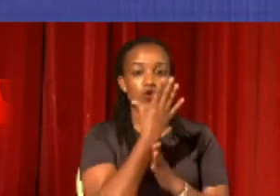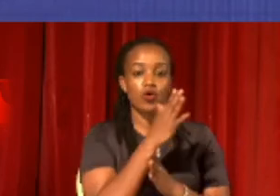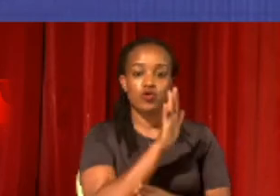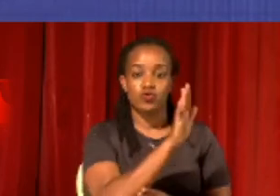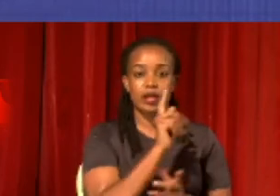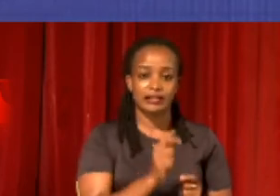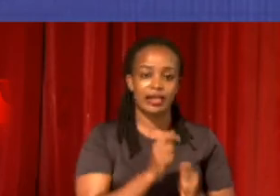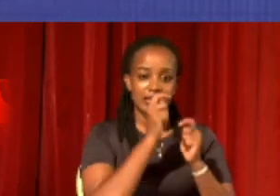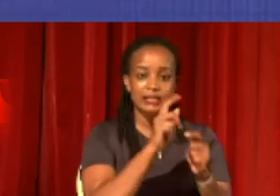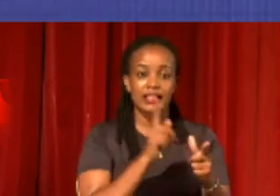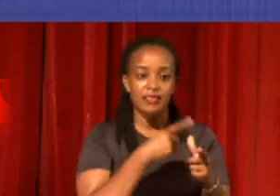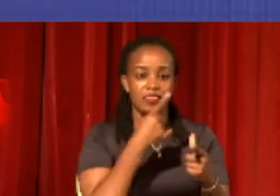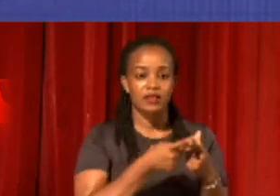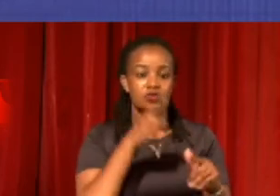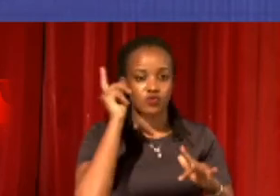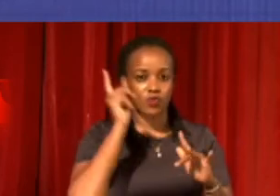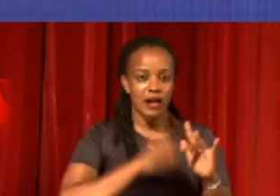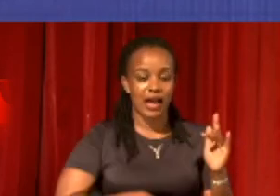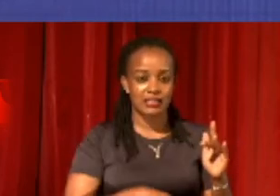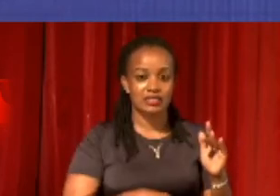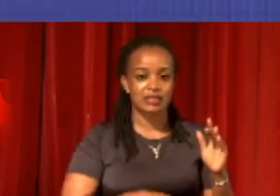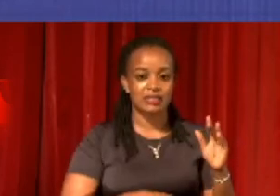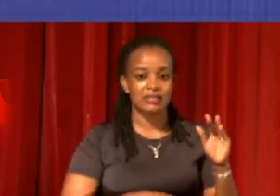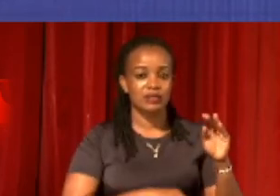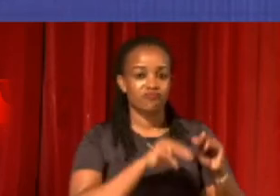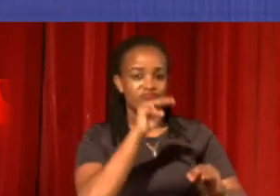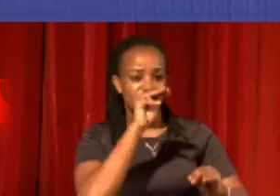cannot be able to monetize it and put it